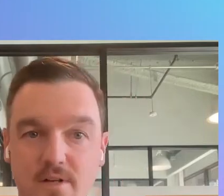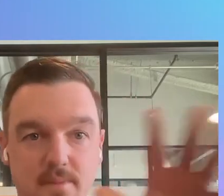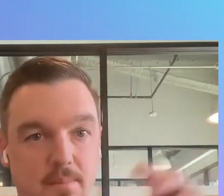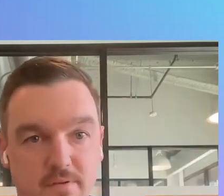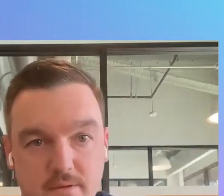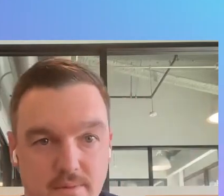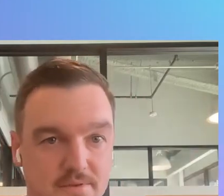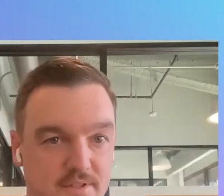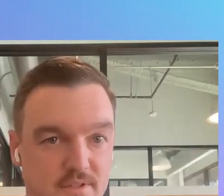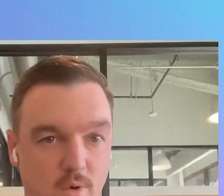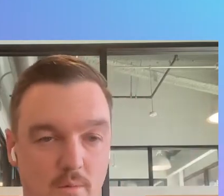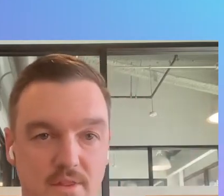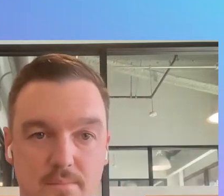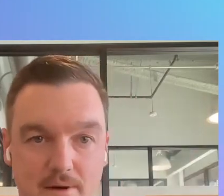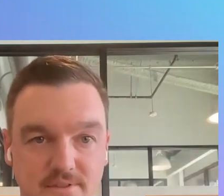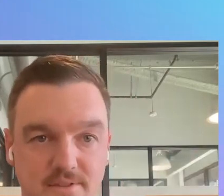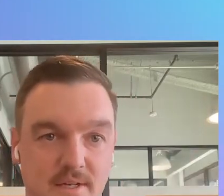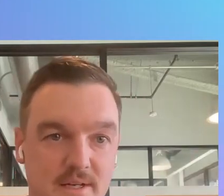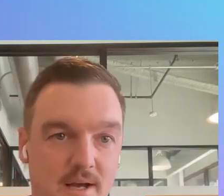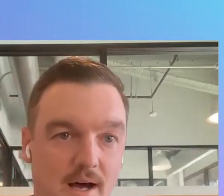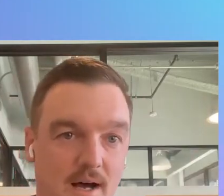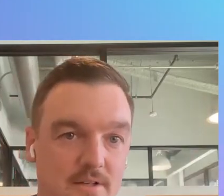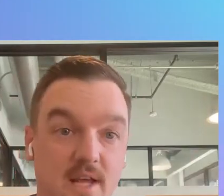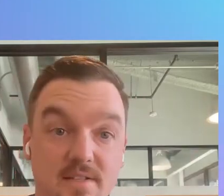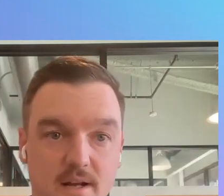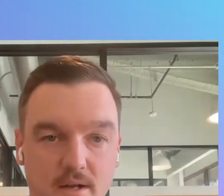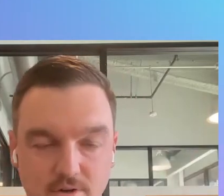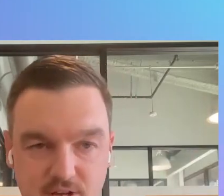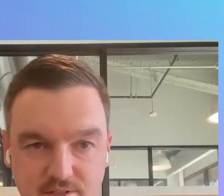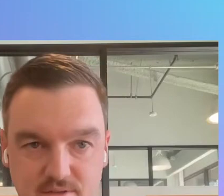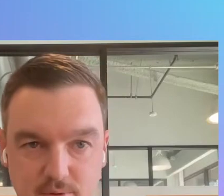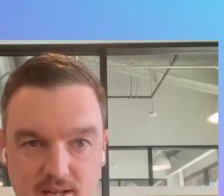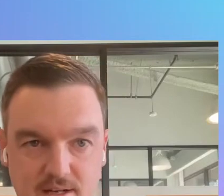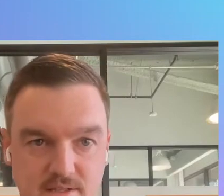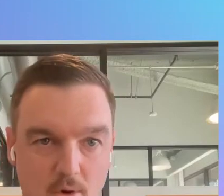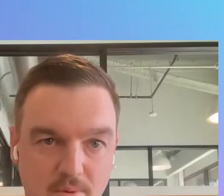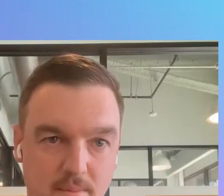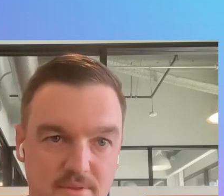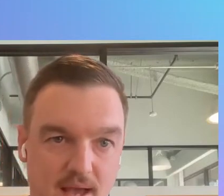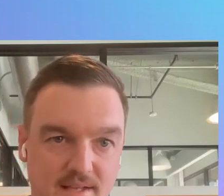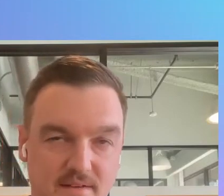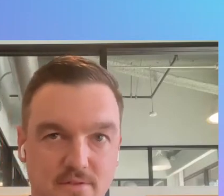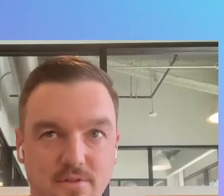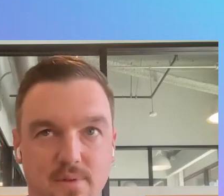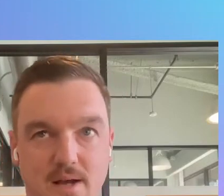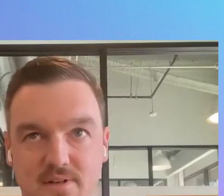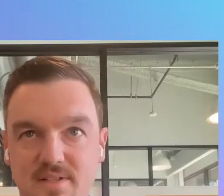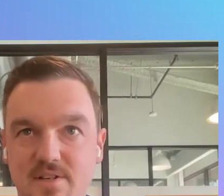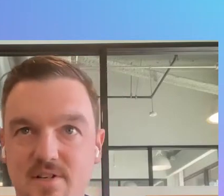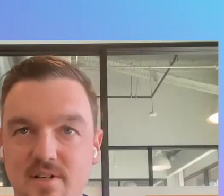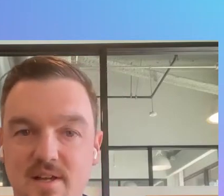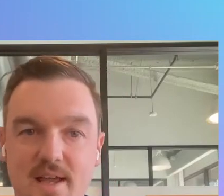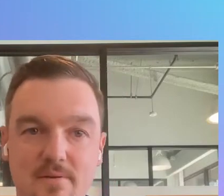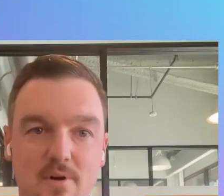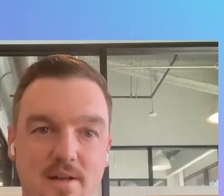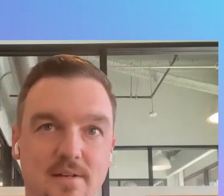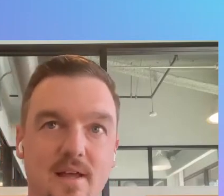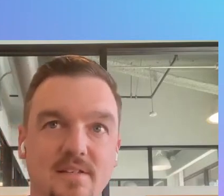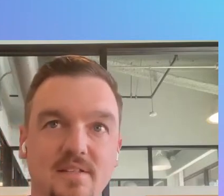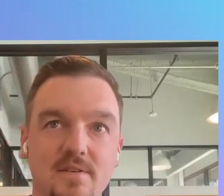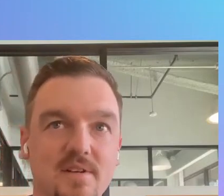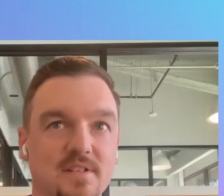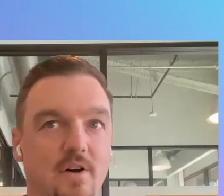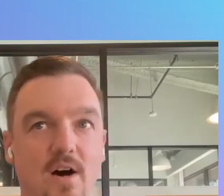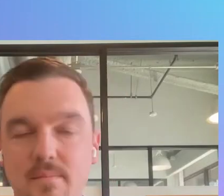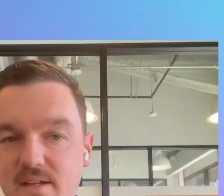are going to always pop over to the browser. So while we're in the browser, testing our code changes, we can actually open up the Axe DevTools browser extension and run